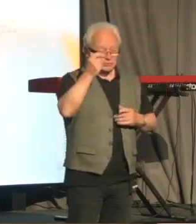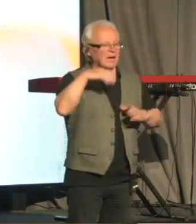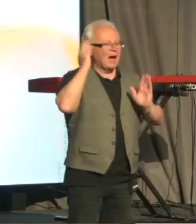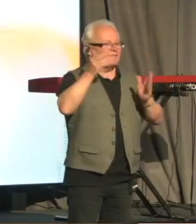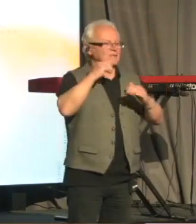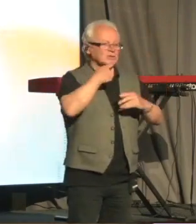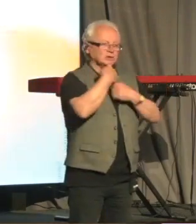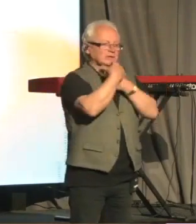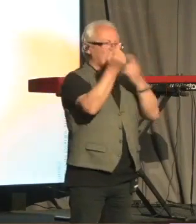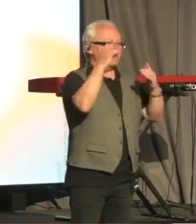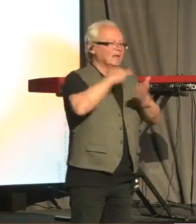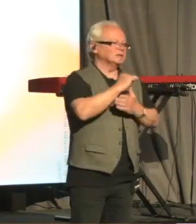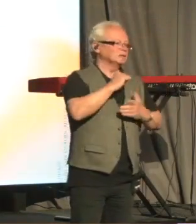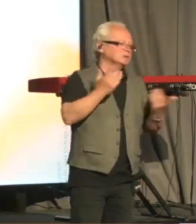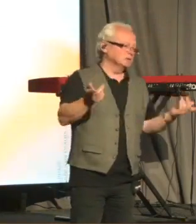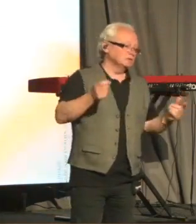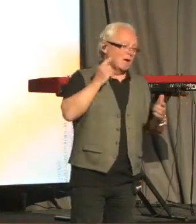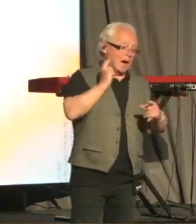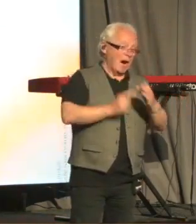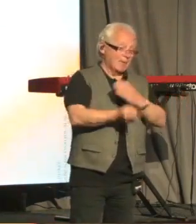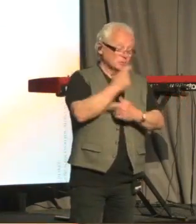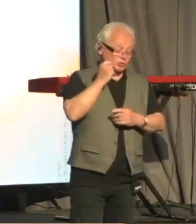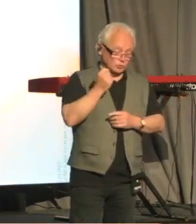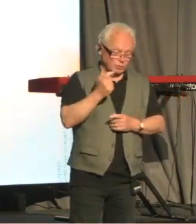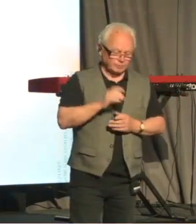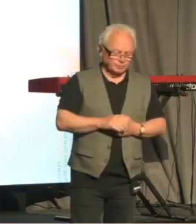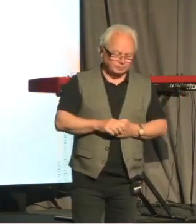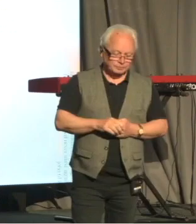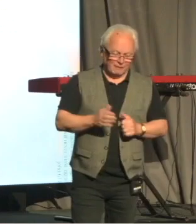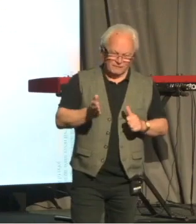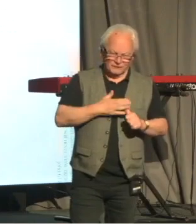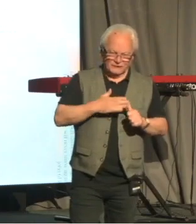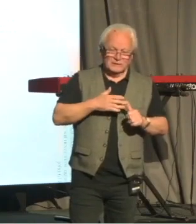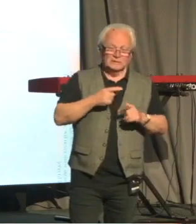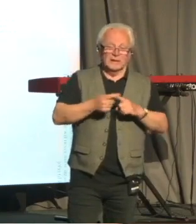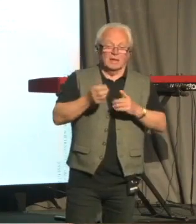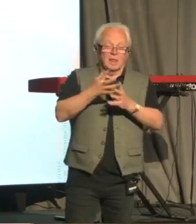soon. But the first thing that goes is bread.